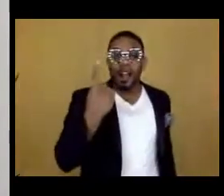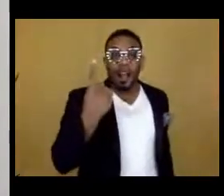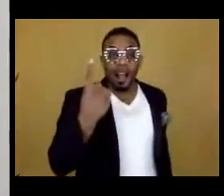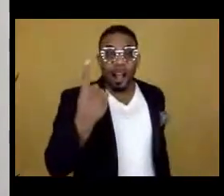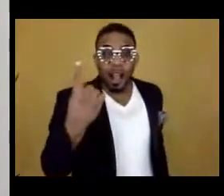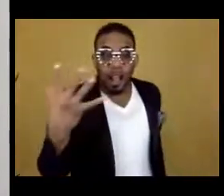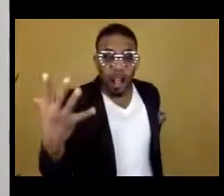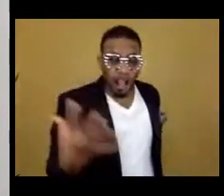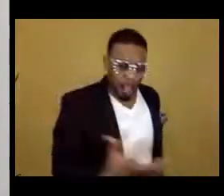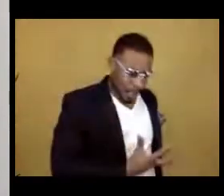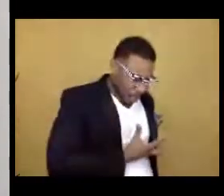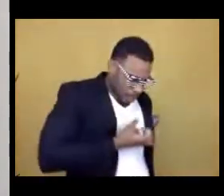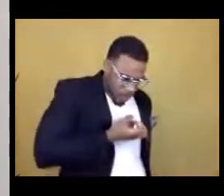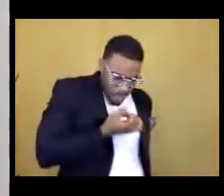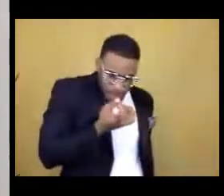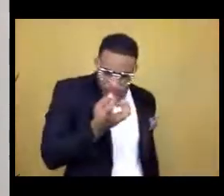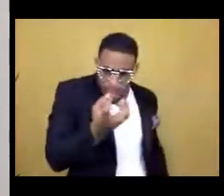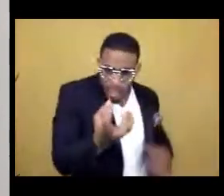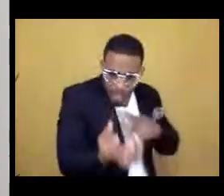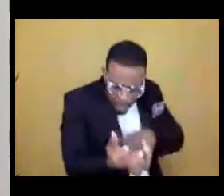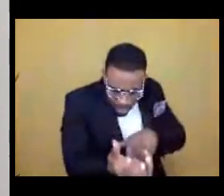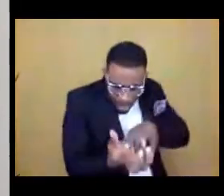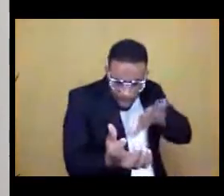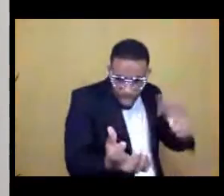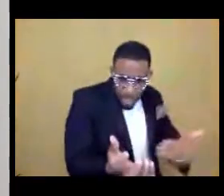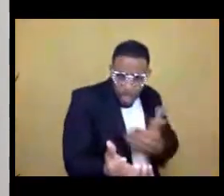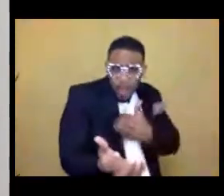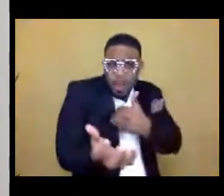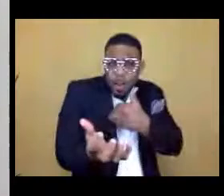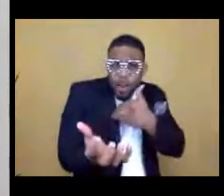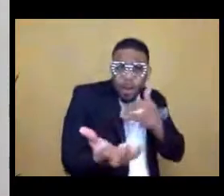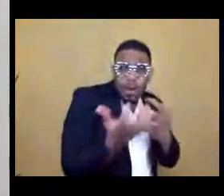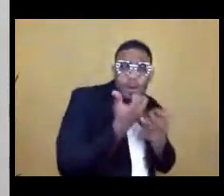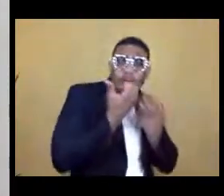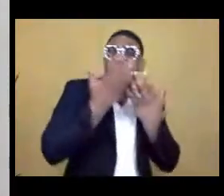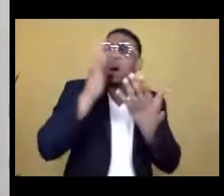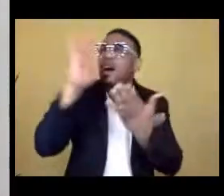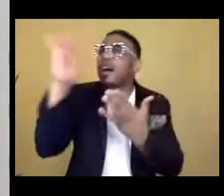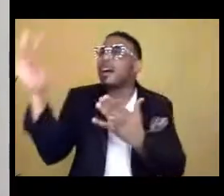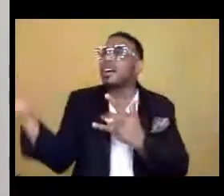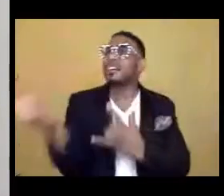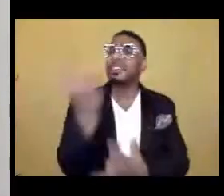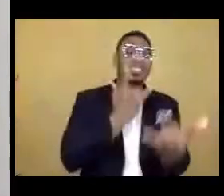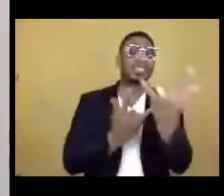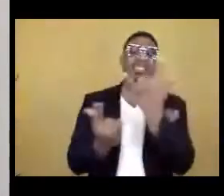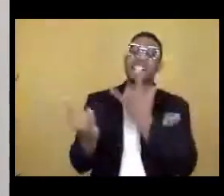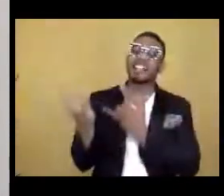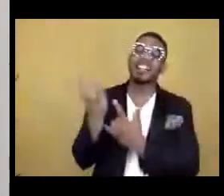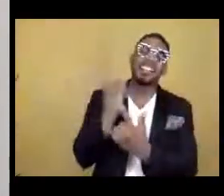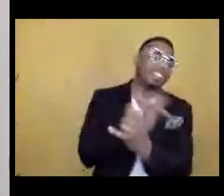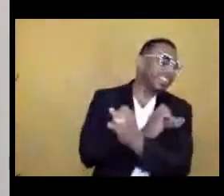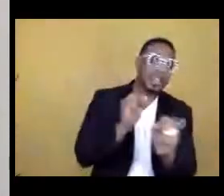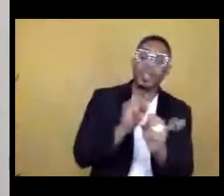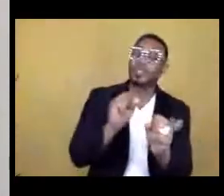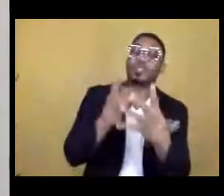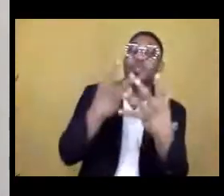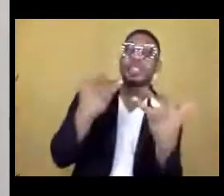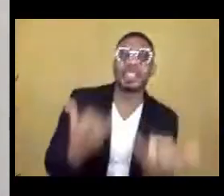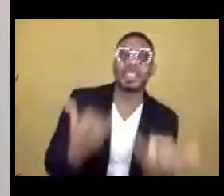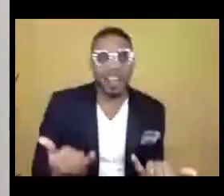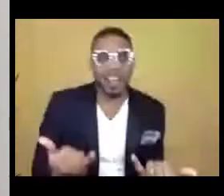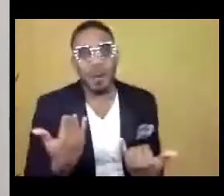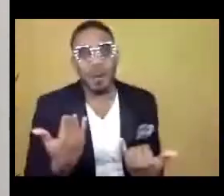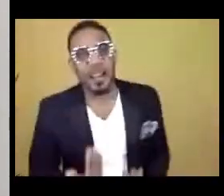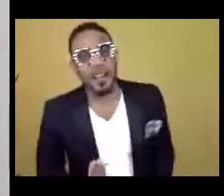my soul with the wonders of his touch. So now